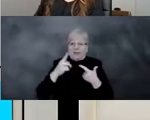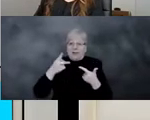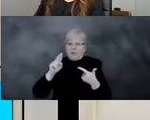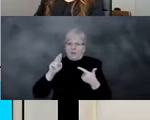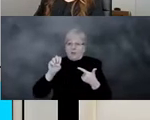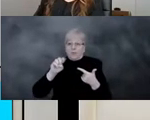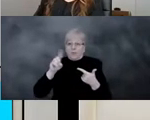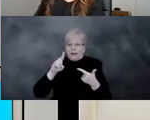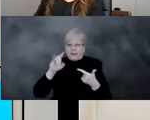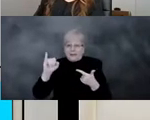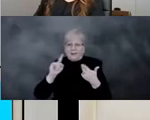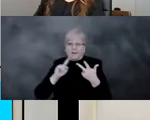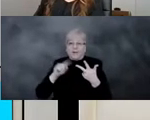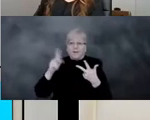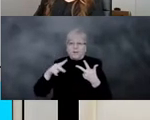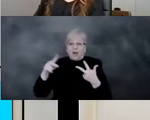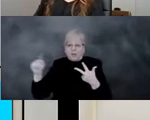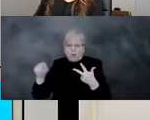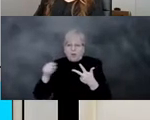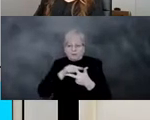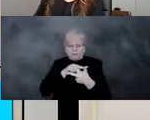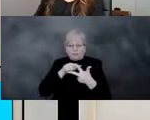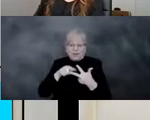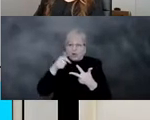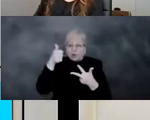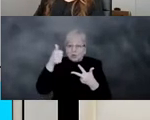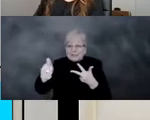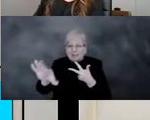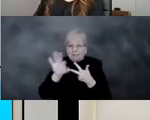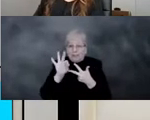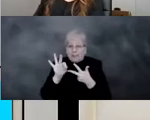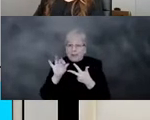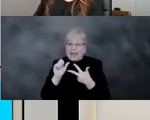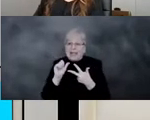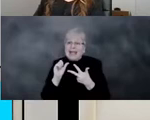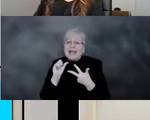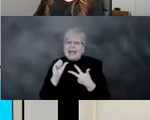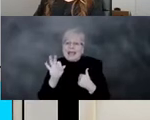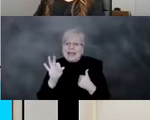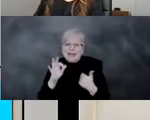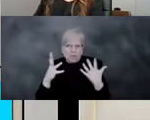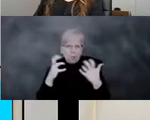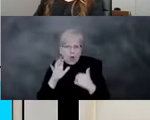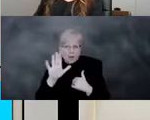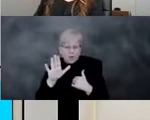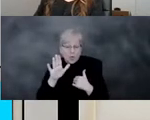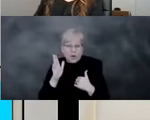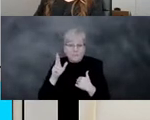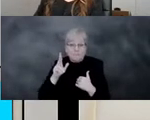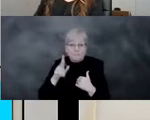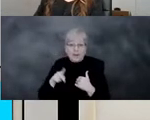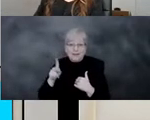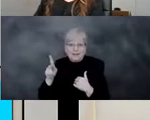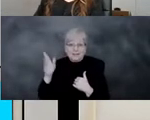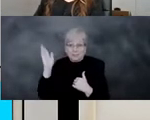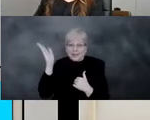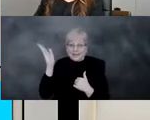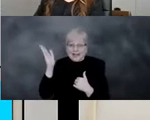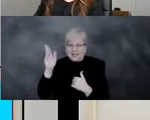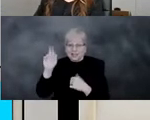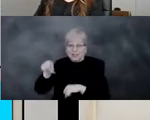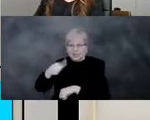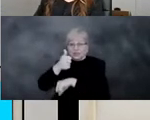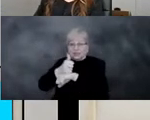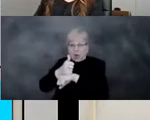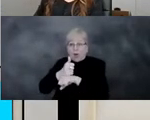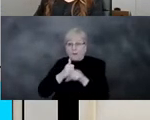or whatever you may wish. If you choose to have your presentation in the gallery, it